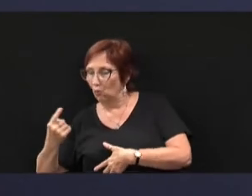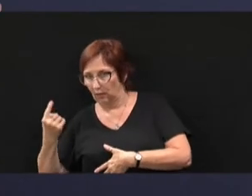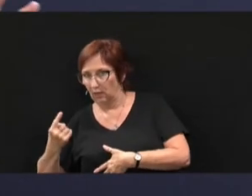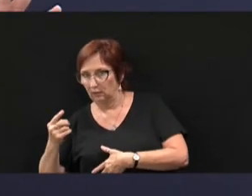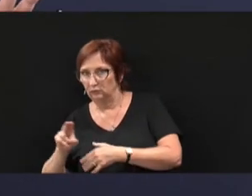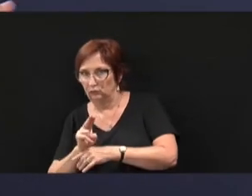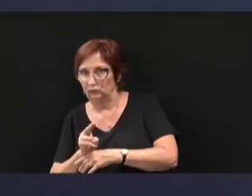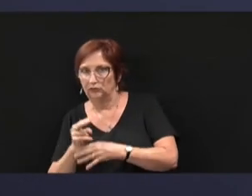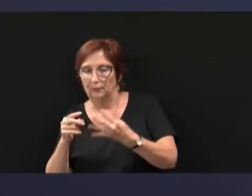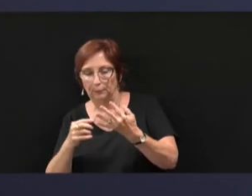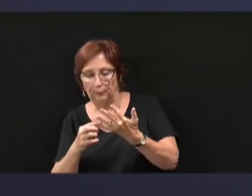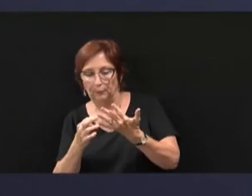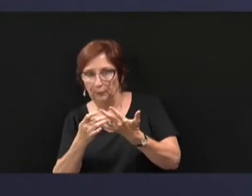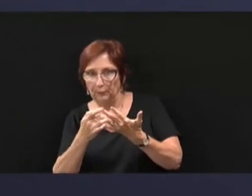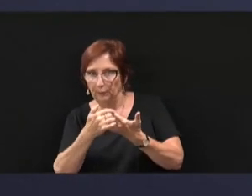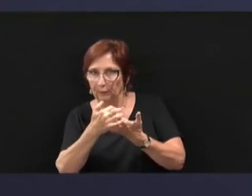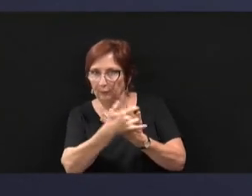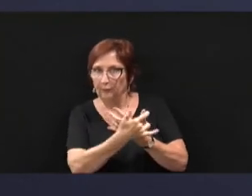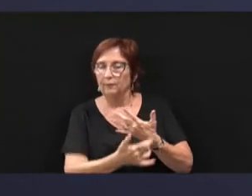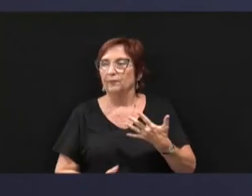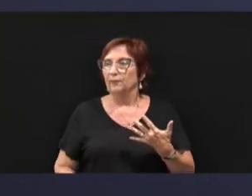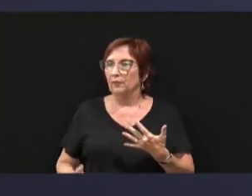And let's just say the word was